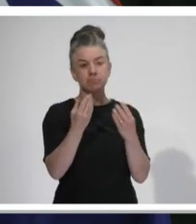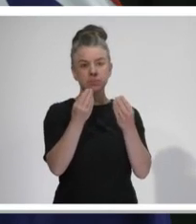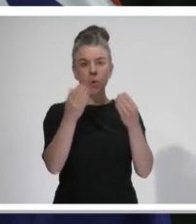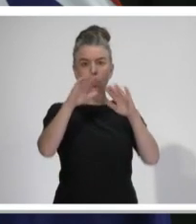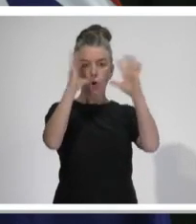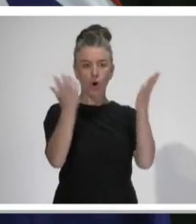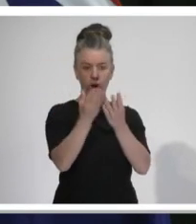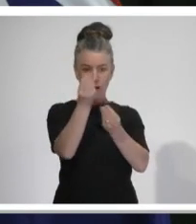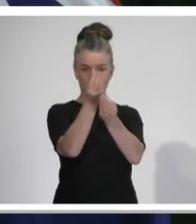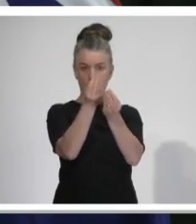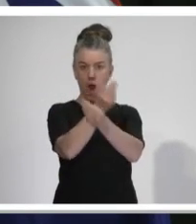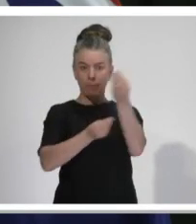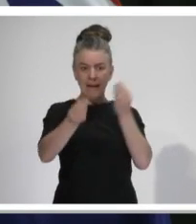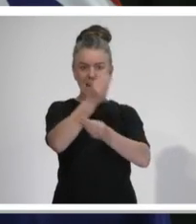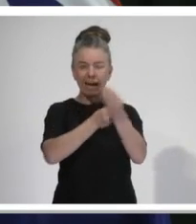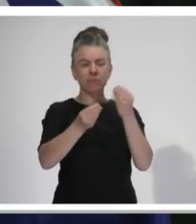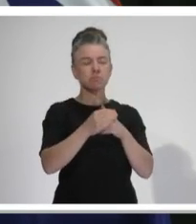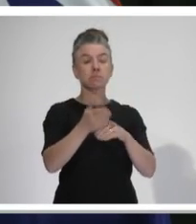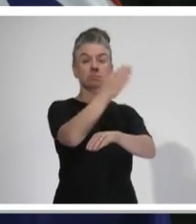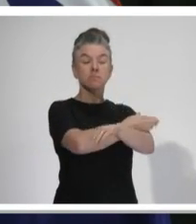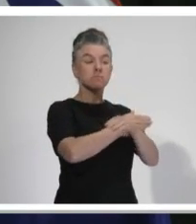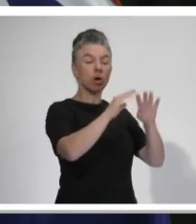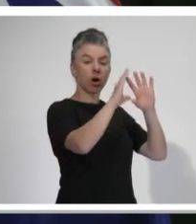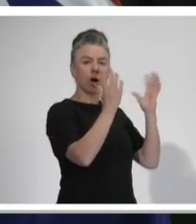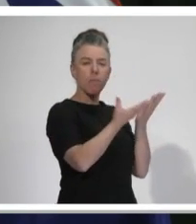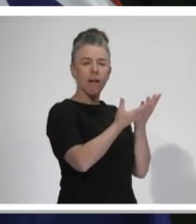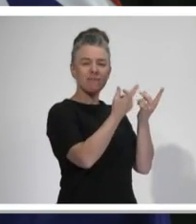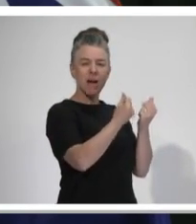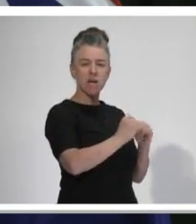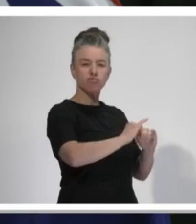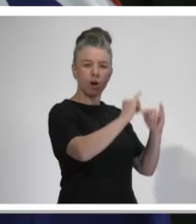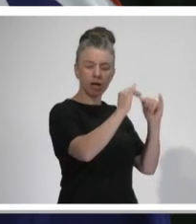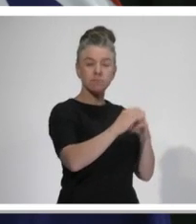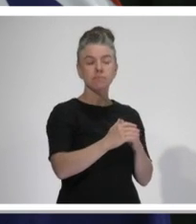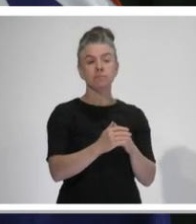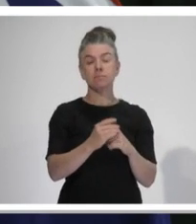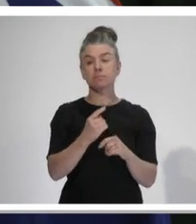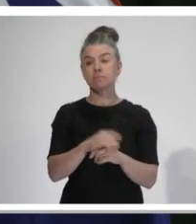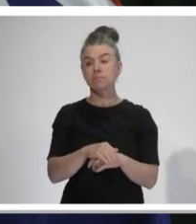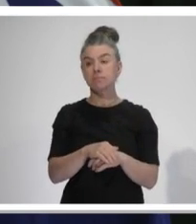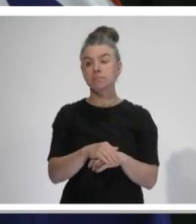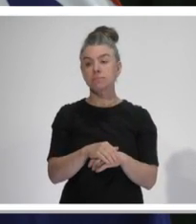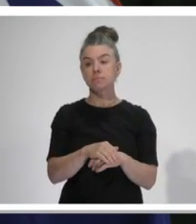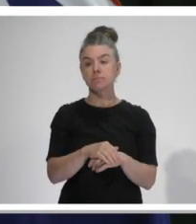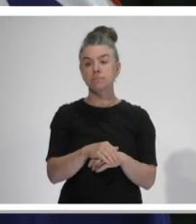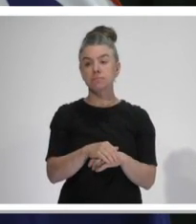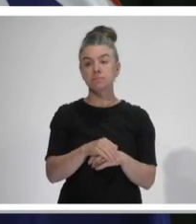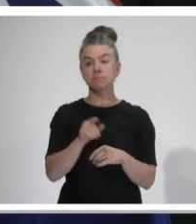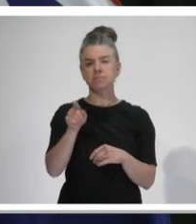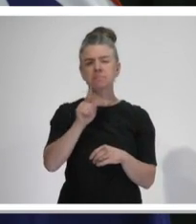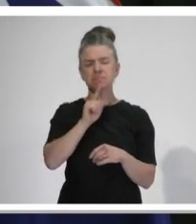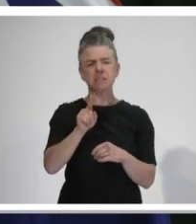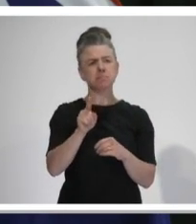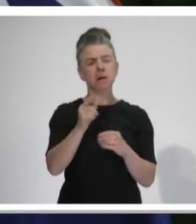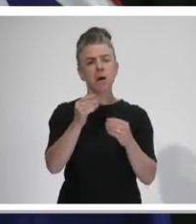2020 than during the global financial crisis. But then it goes on to say that the global economy is forecast to rebound strongly in